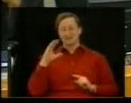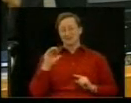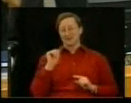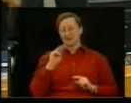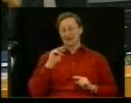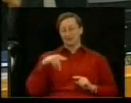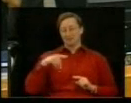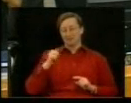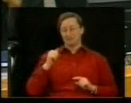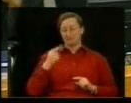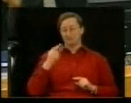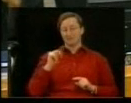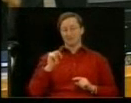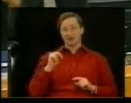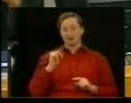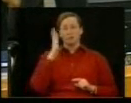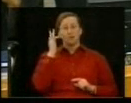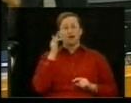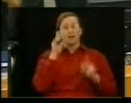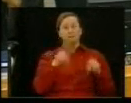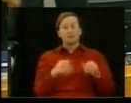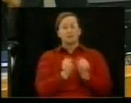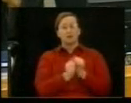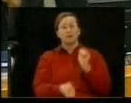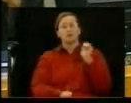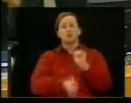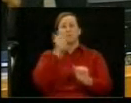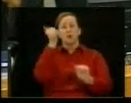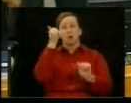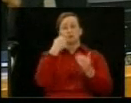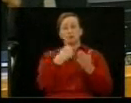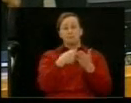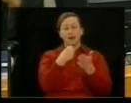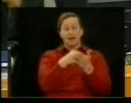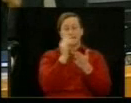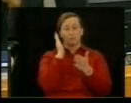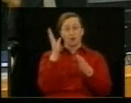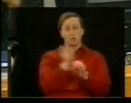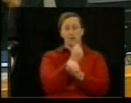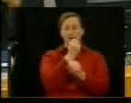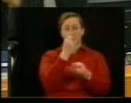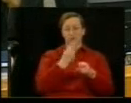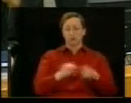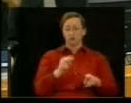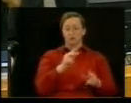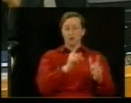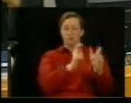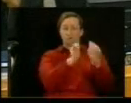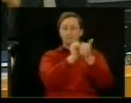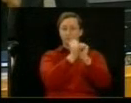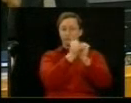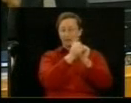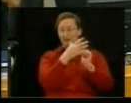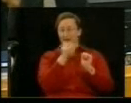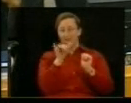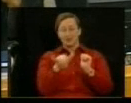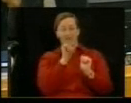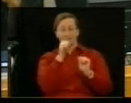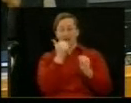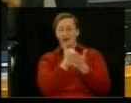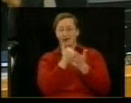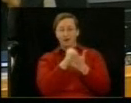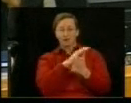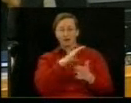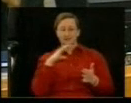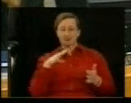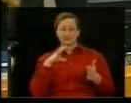the people with the most money is going to win in a short race. And I think that doesn't do the citizens of Knox County well